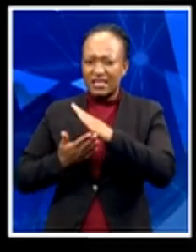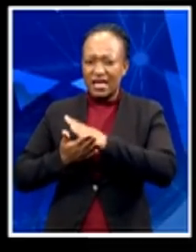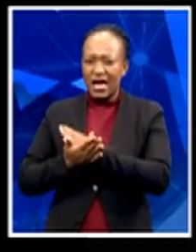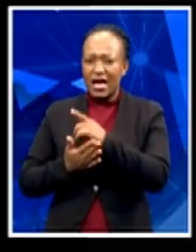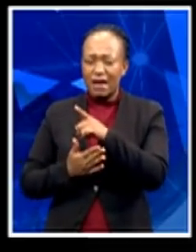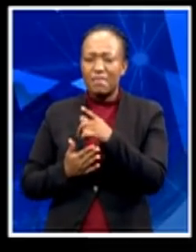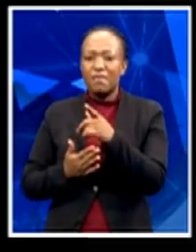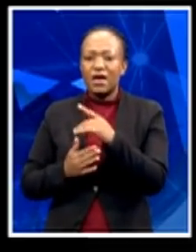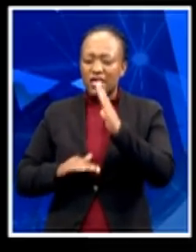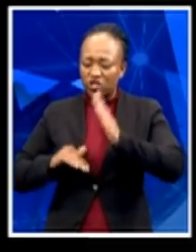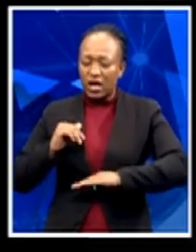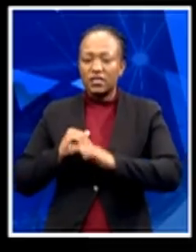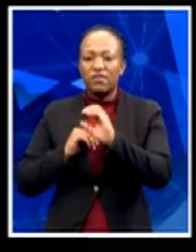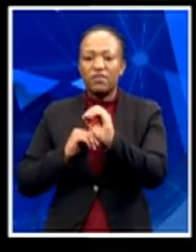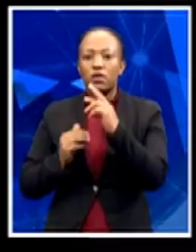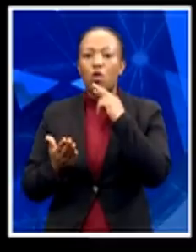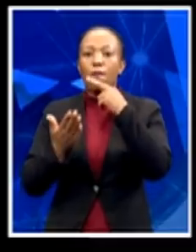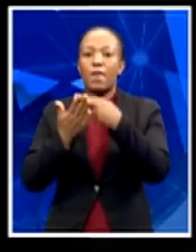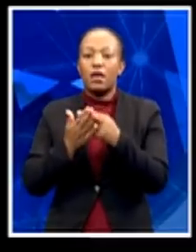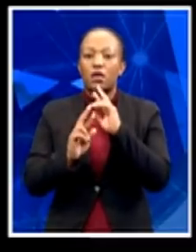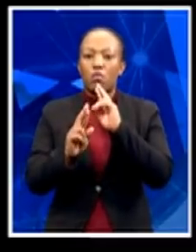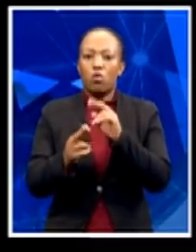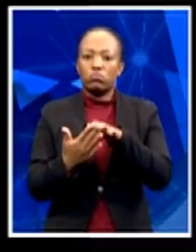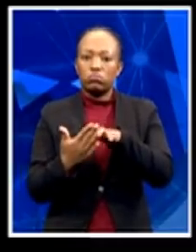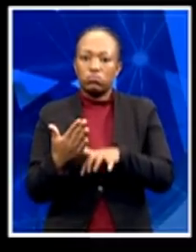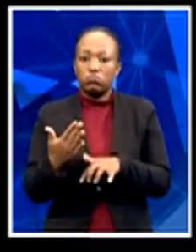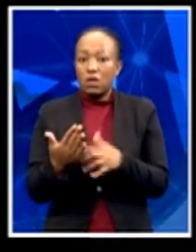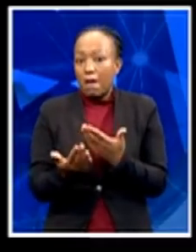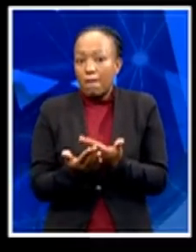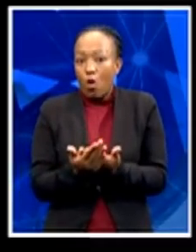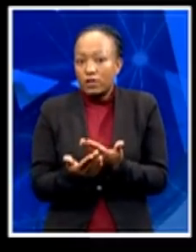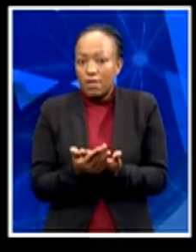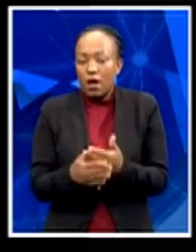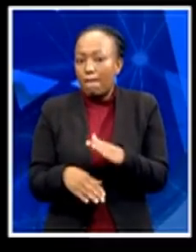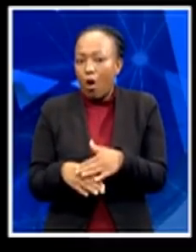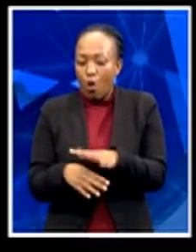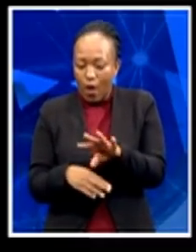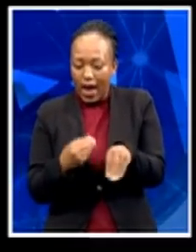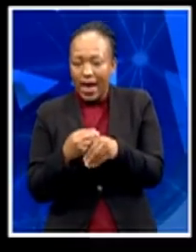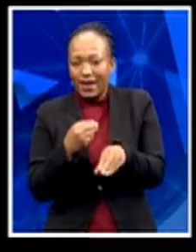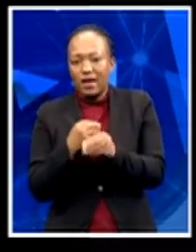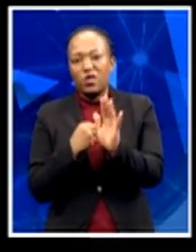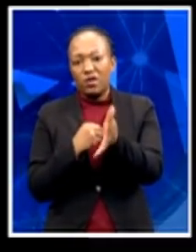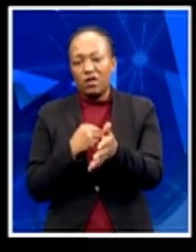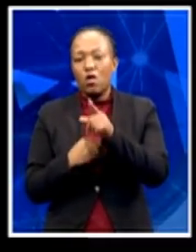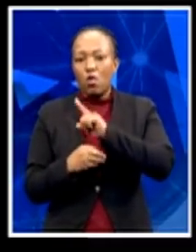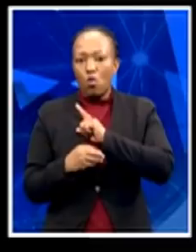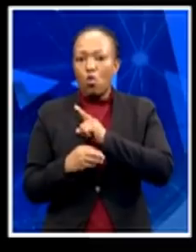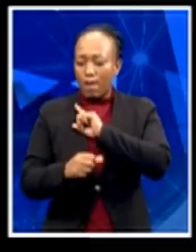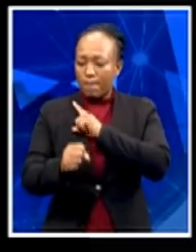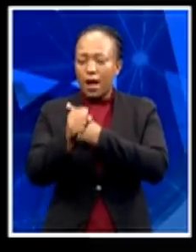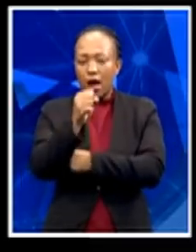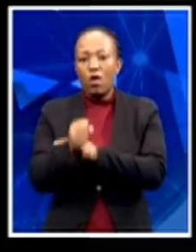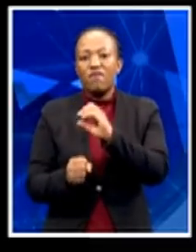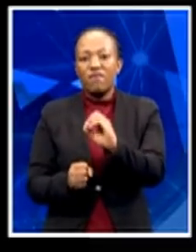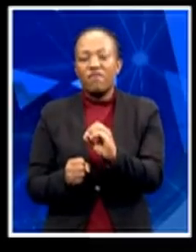in the report, they might actually expand on those charges because they have more powers. They might add to those charges. So it's better that we do